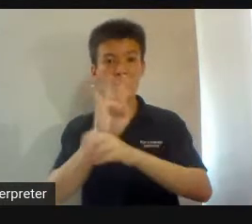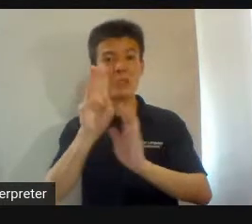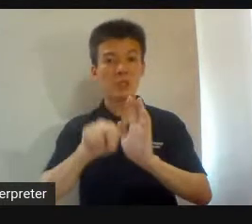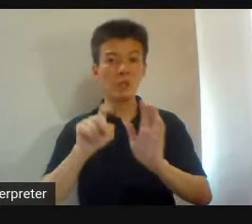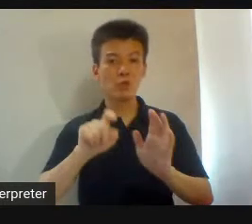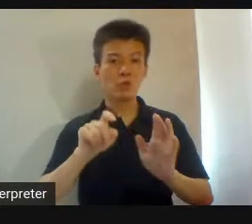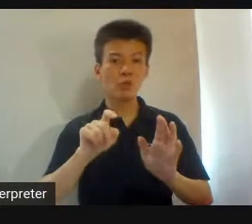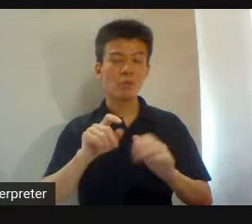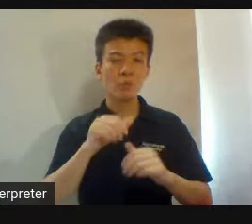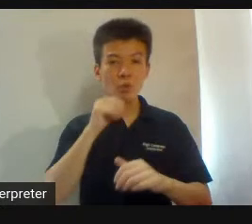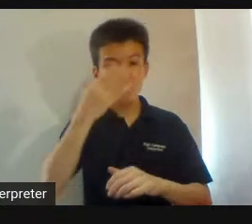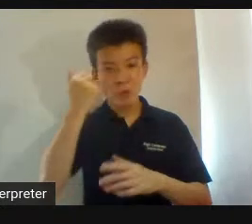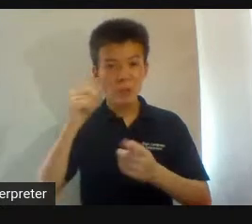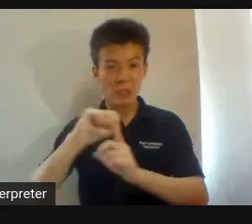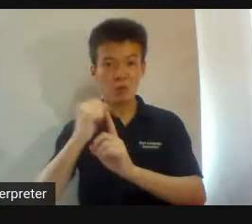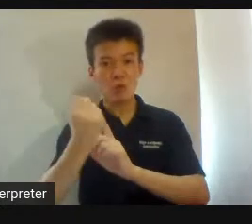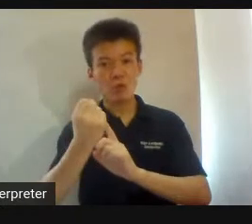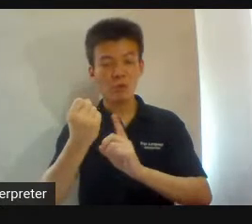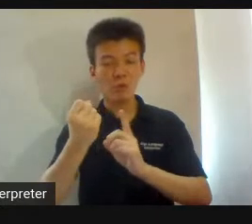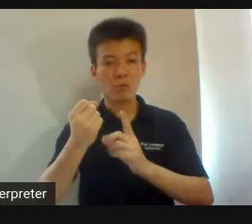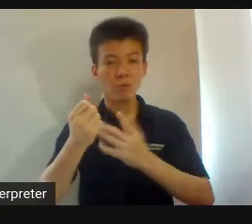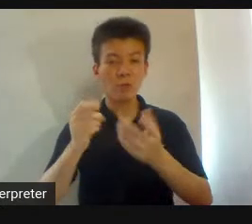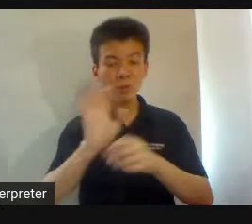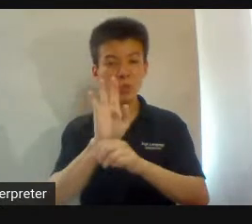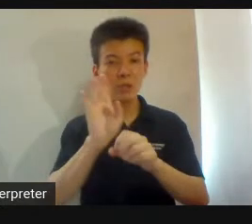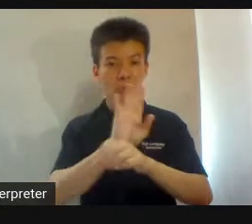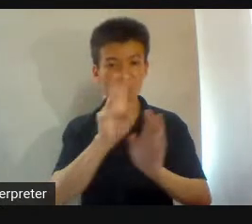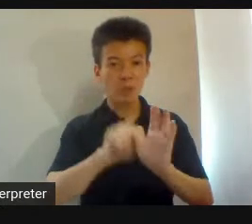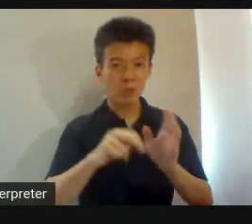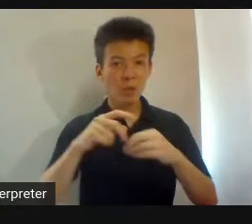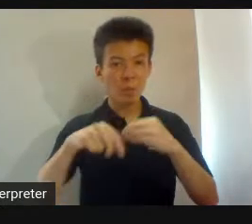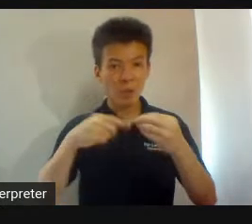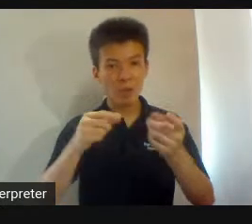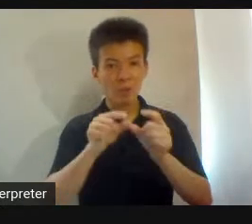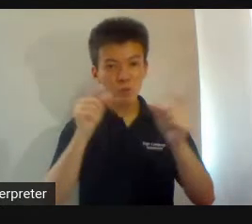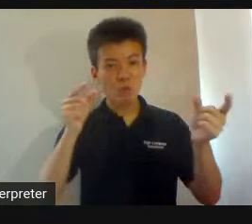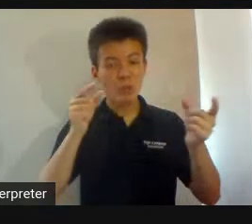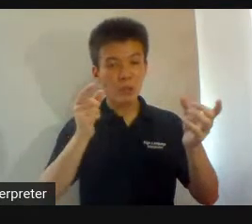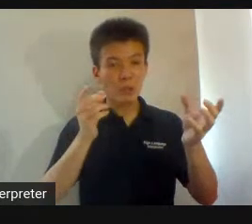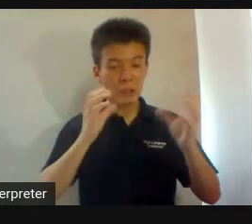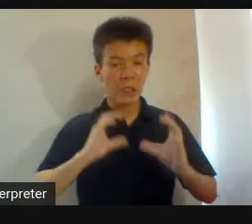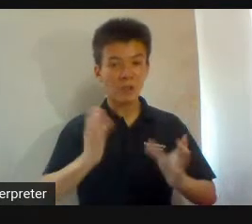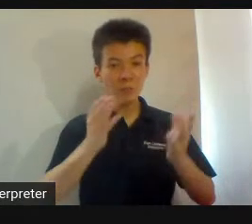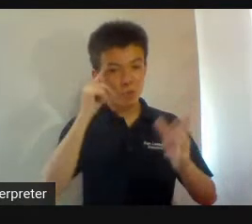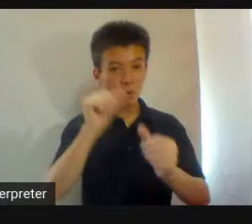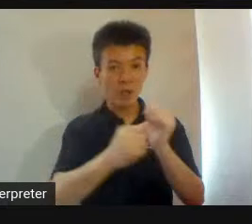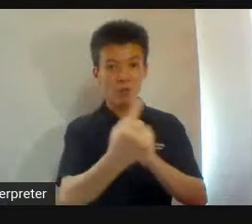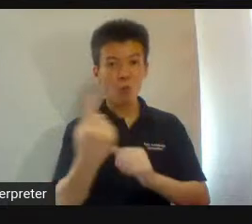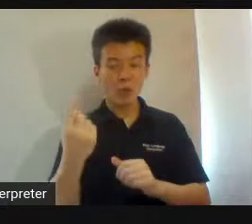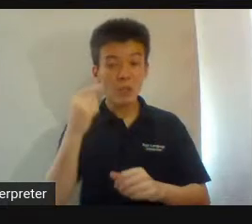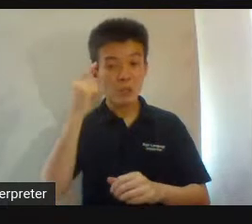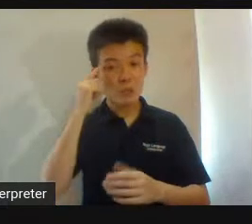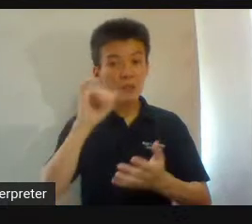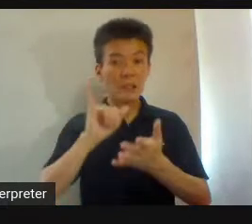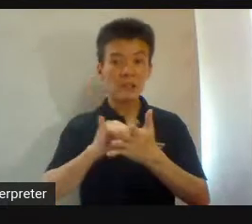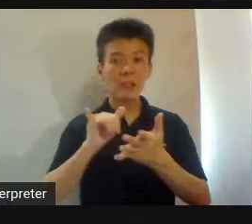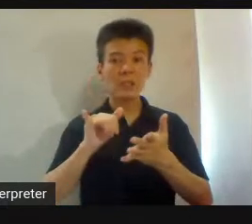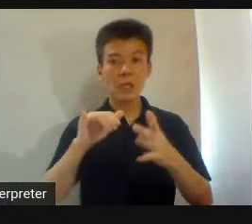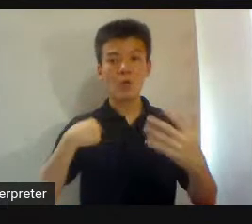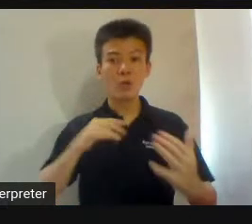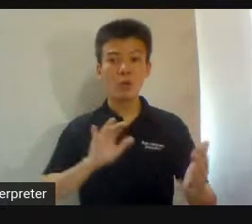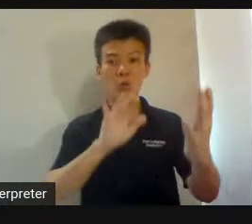shouldn't forget the social aspect, but if you bring it down to business, it's about great customer service for everybody. And so I think that's the way I've been